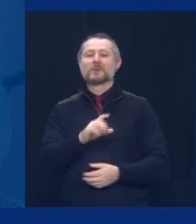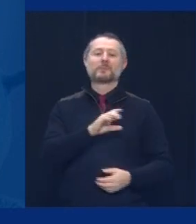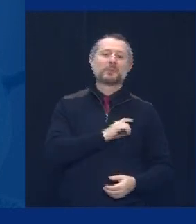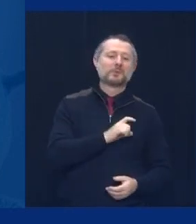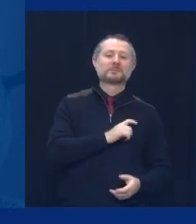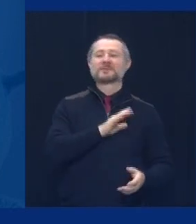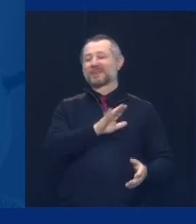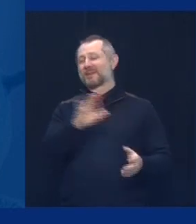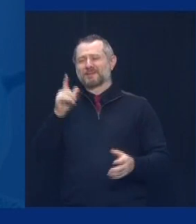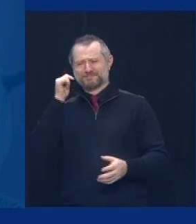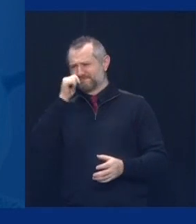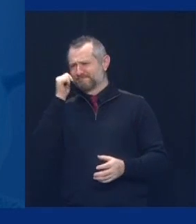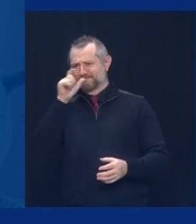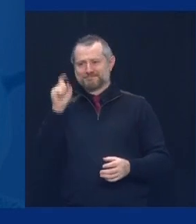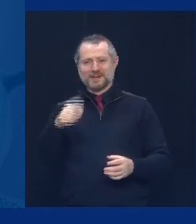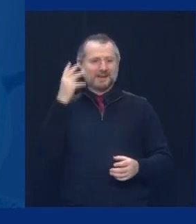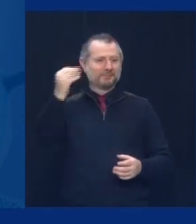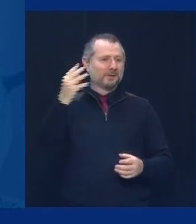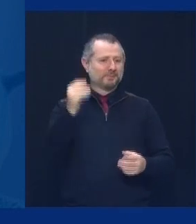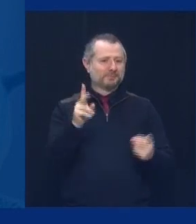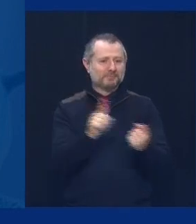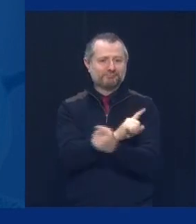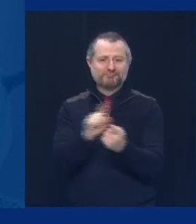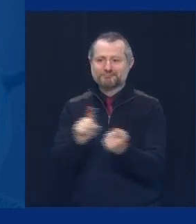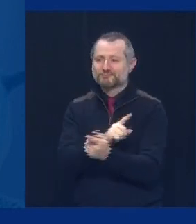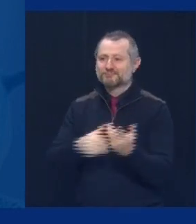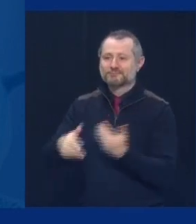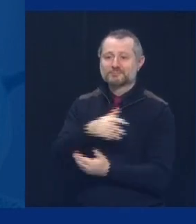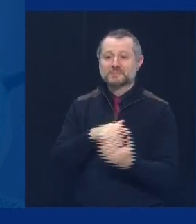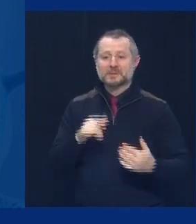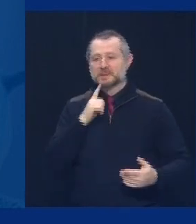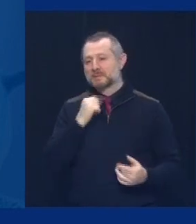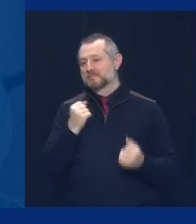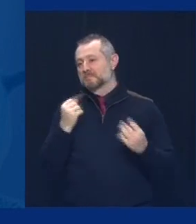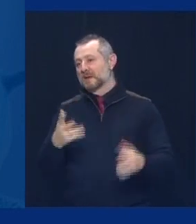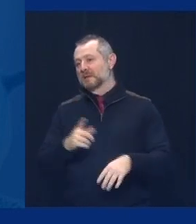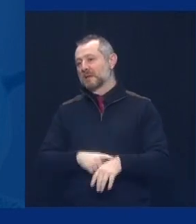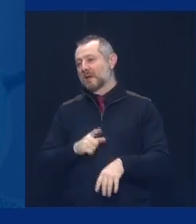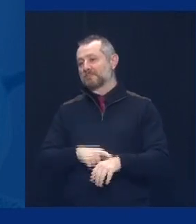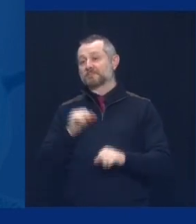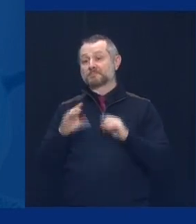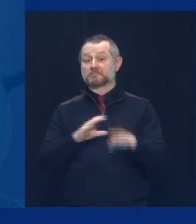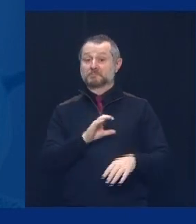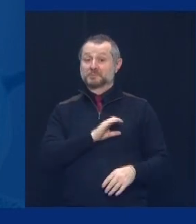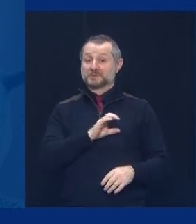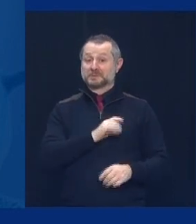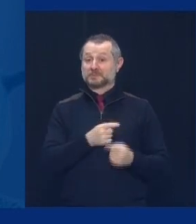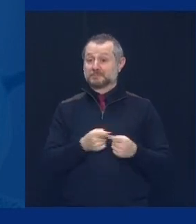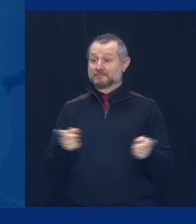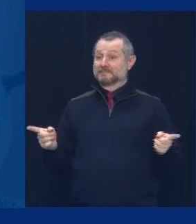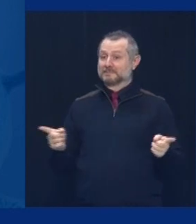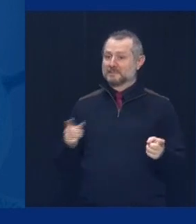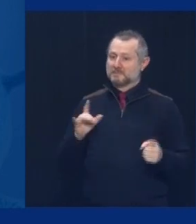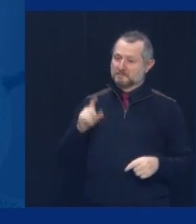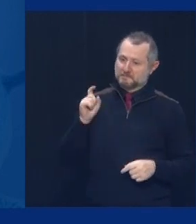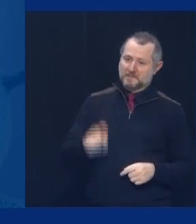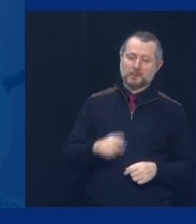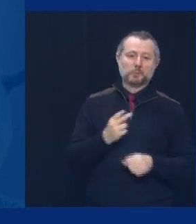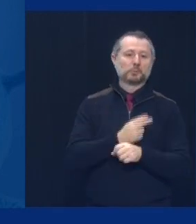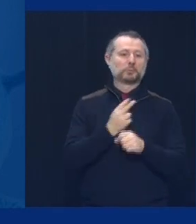all the time. I've said repeatedly, police especially, they need to wear